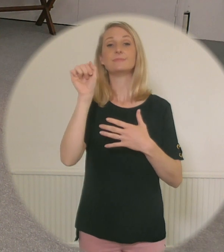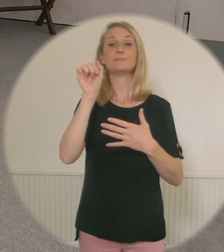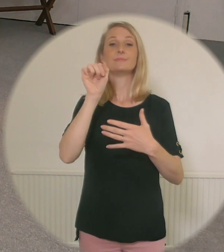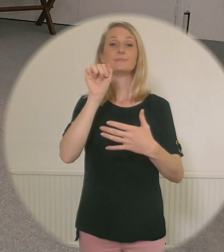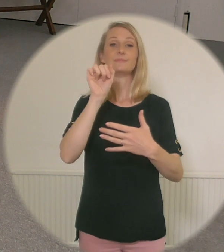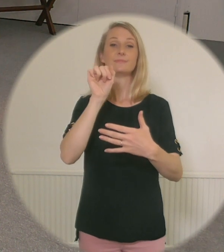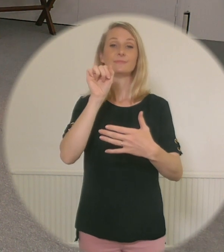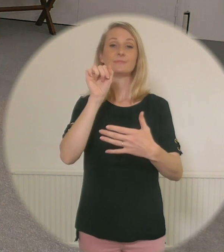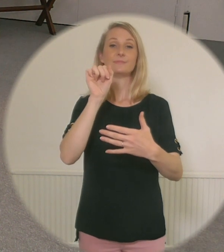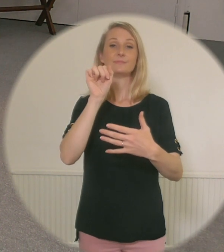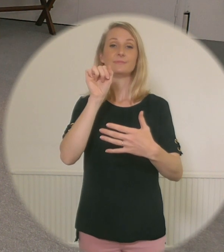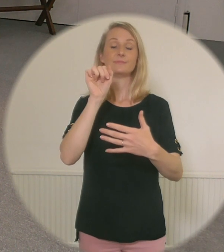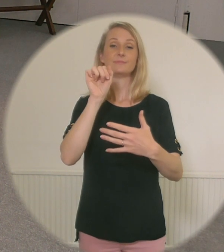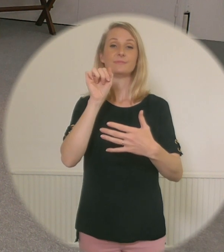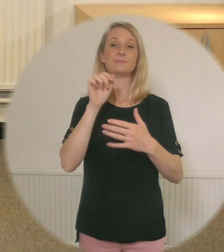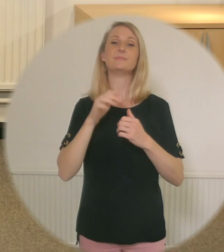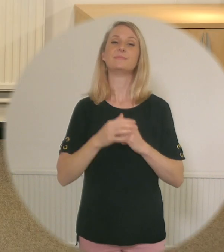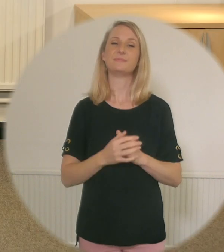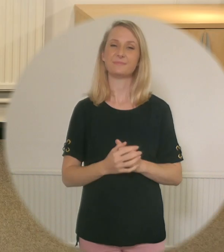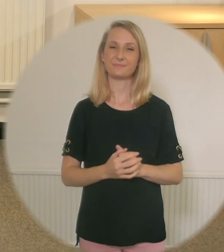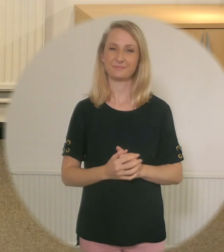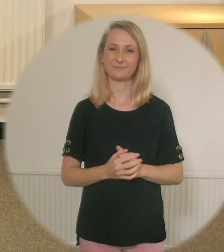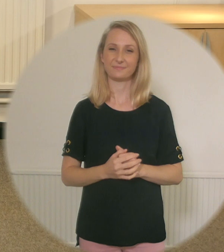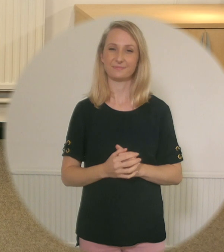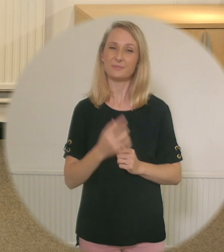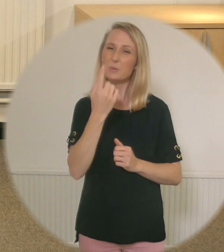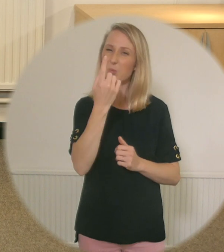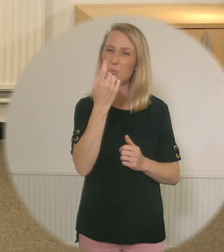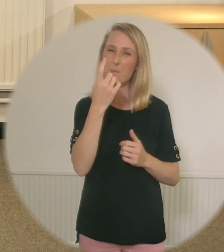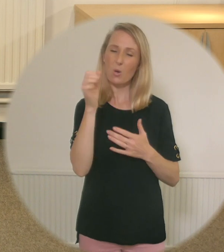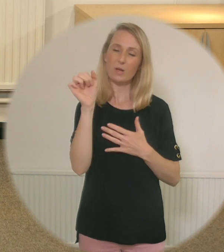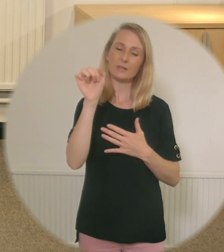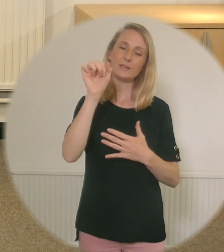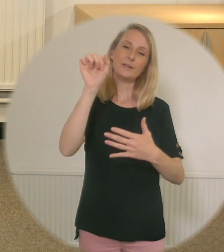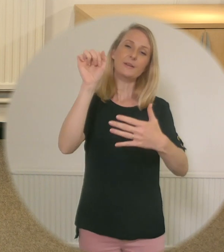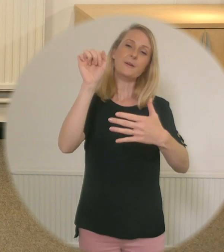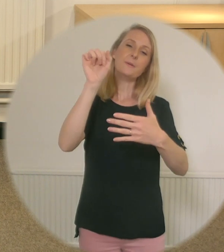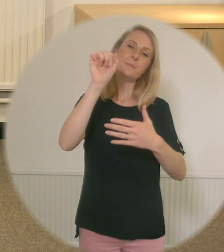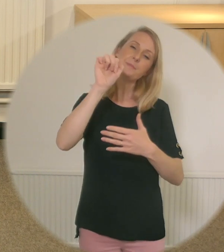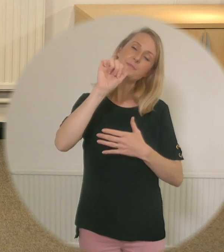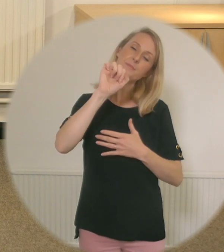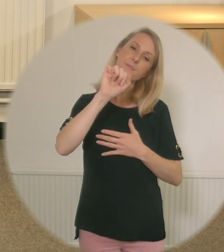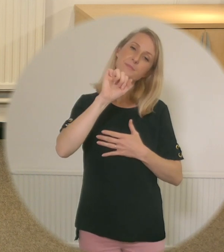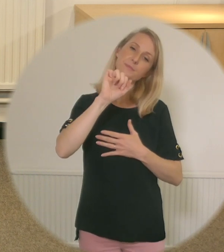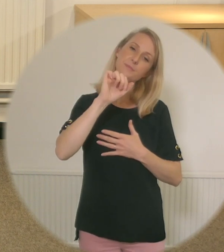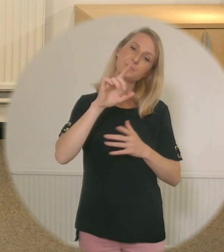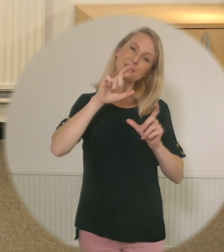Inhale, center. Let's exhale one more time to the left, and we'll take a few breaths here.